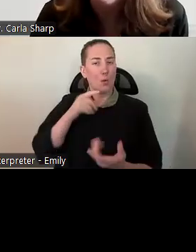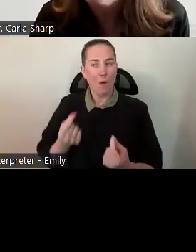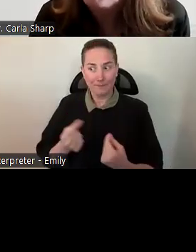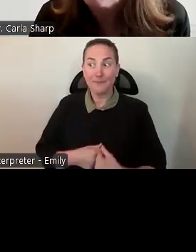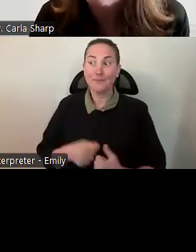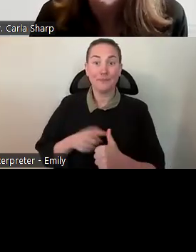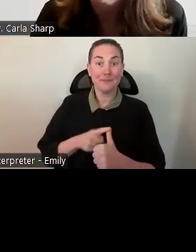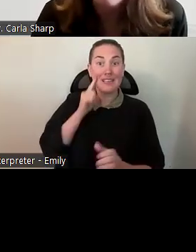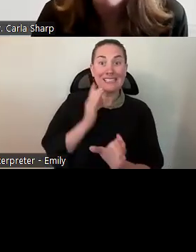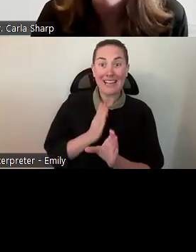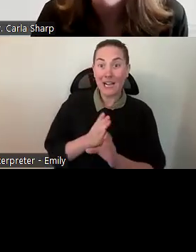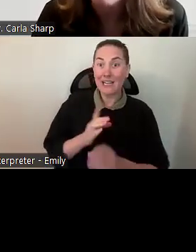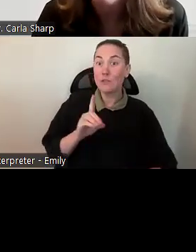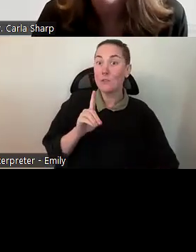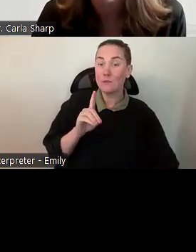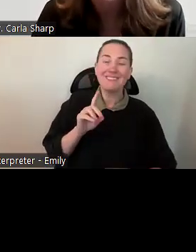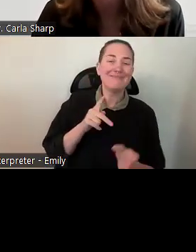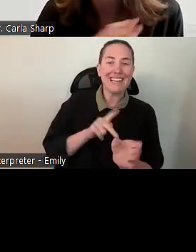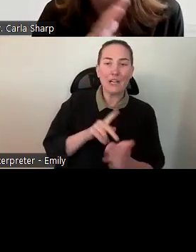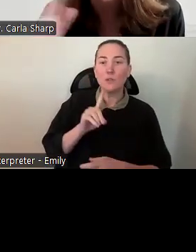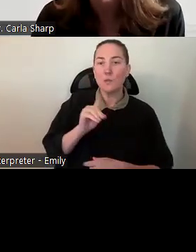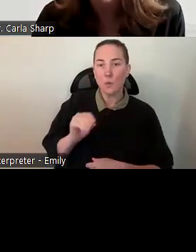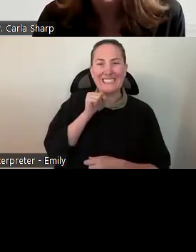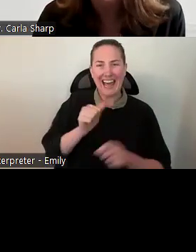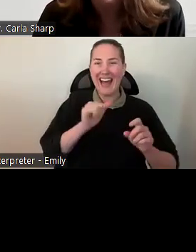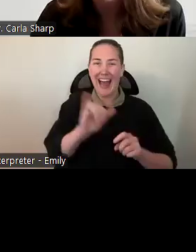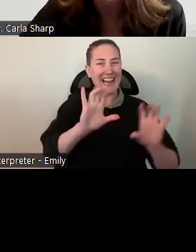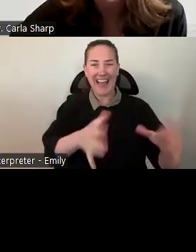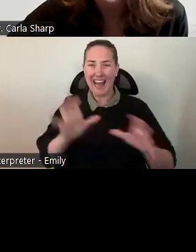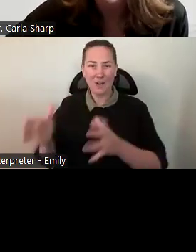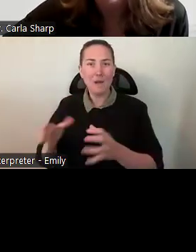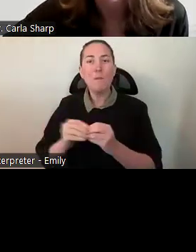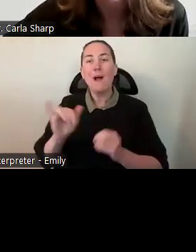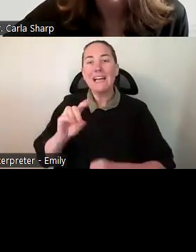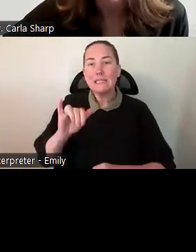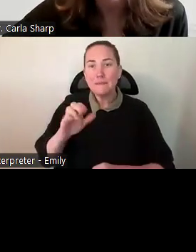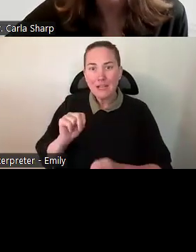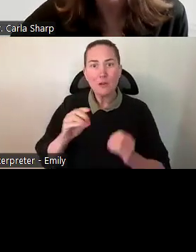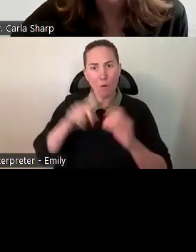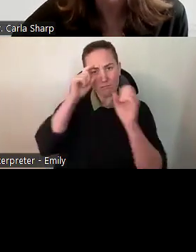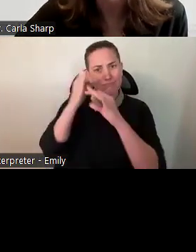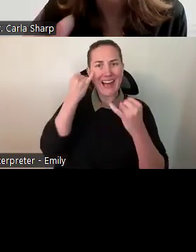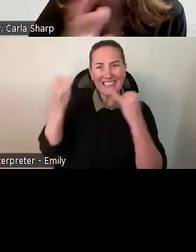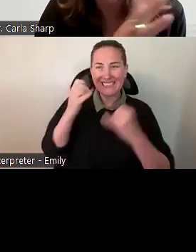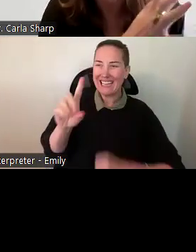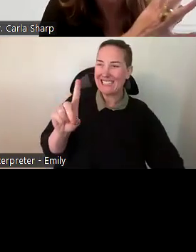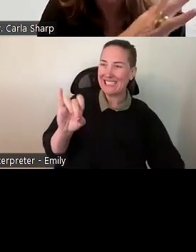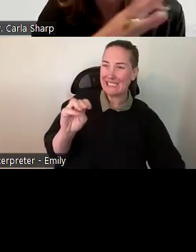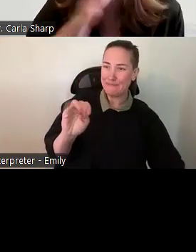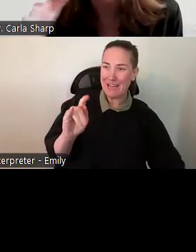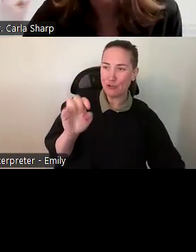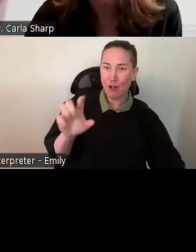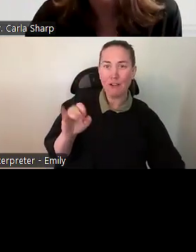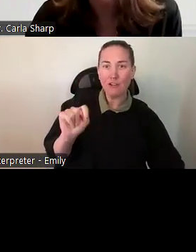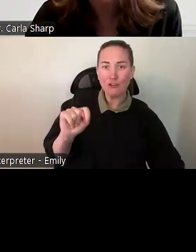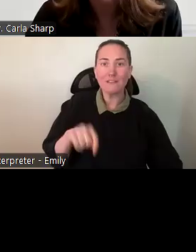psychiatric disorders are not categorical entities, but rather dimensional constructs. What do we mean with that? We mean that symptoms